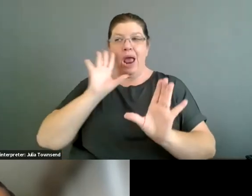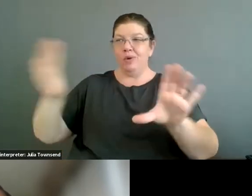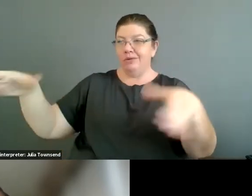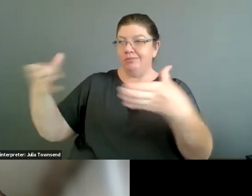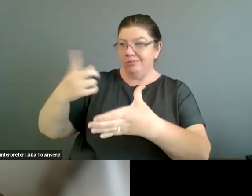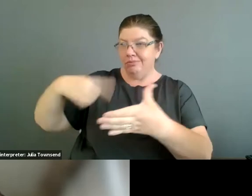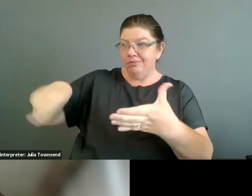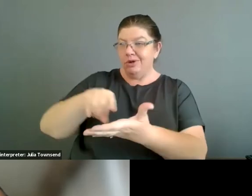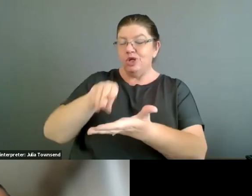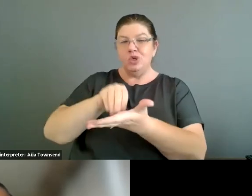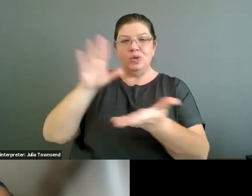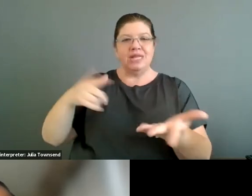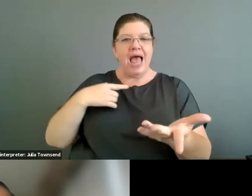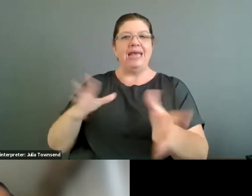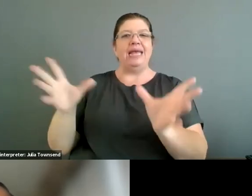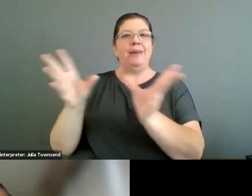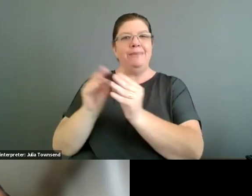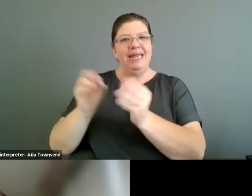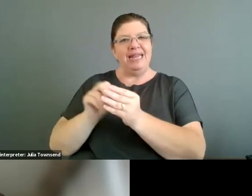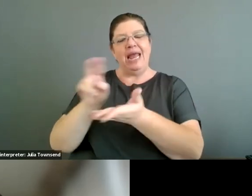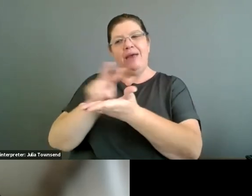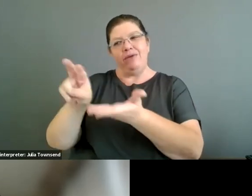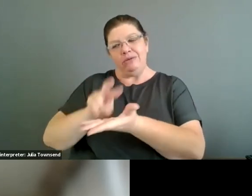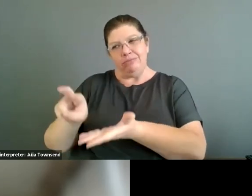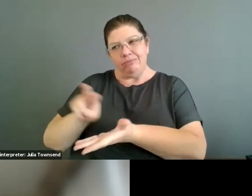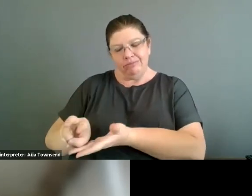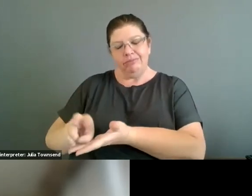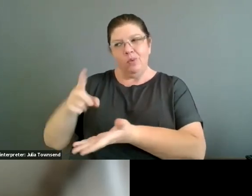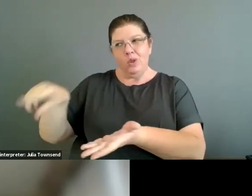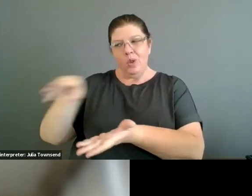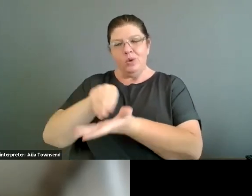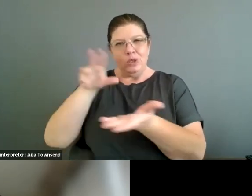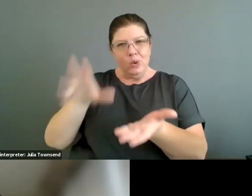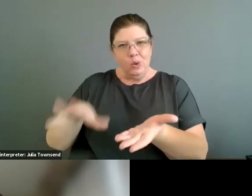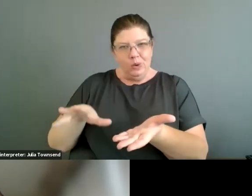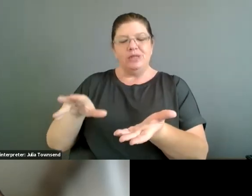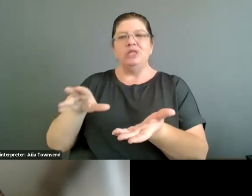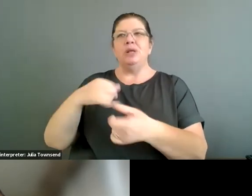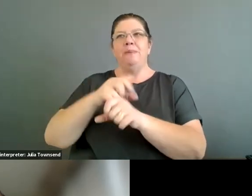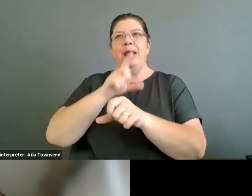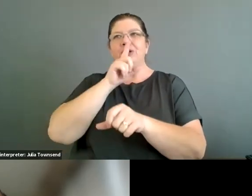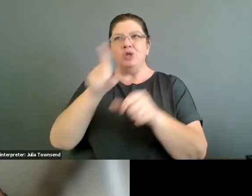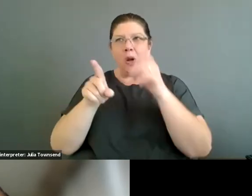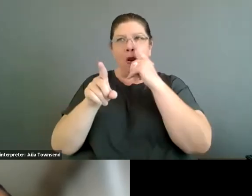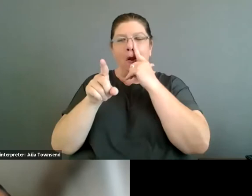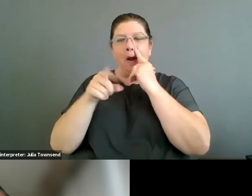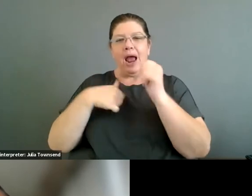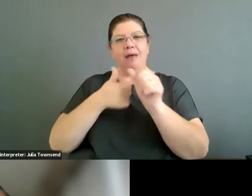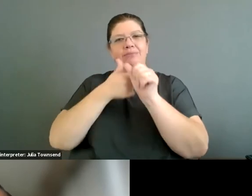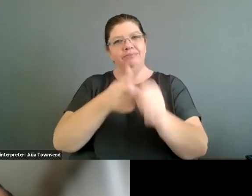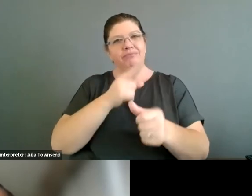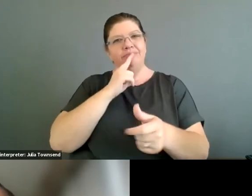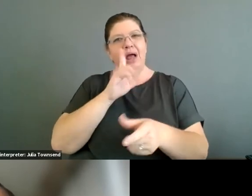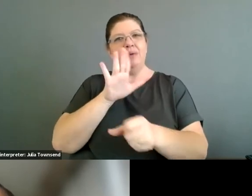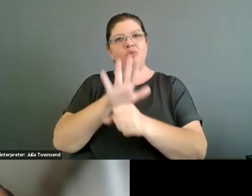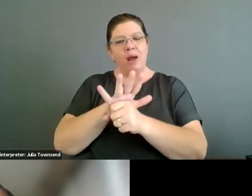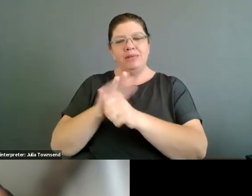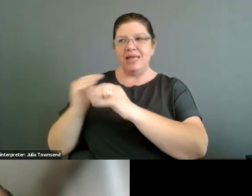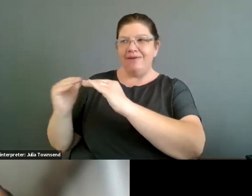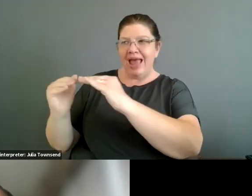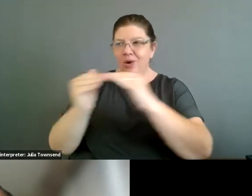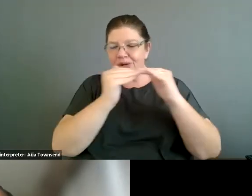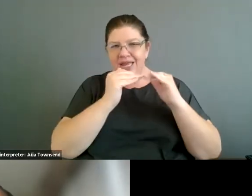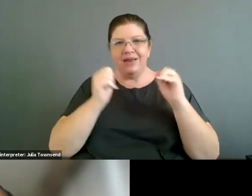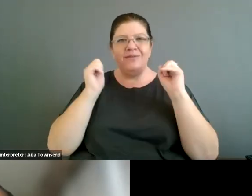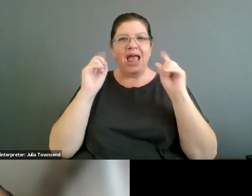meet with on a biweekly basis. So I can ensure that I'm sticking to my promise of equity of